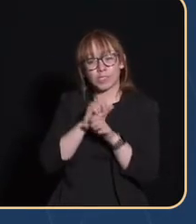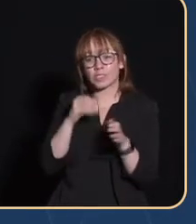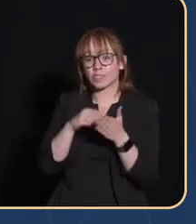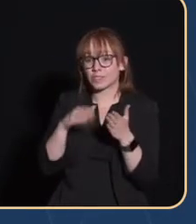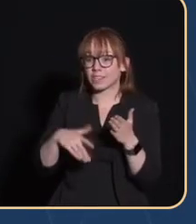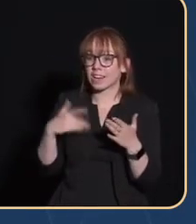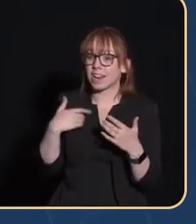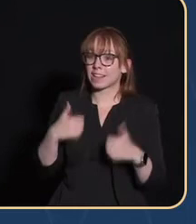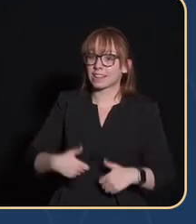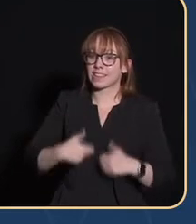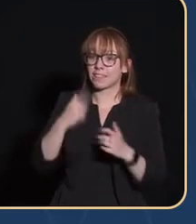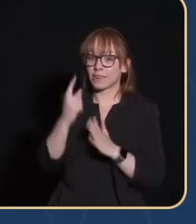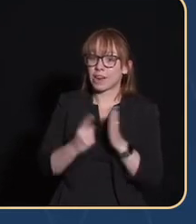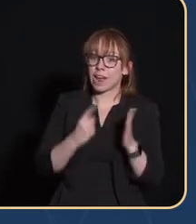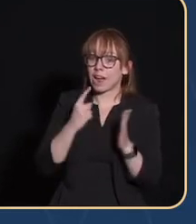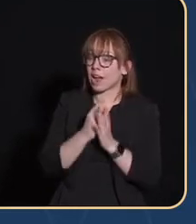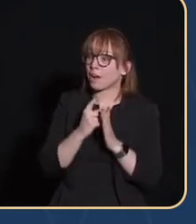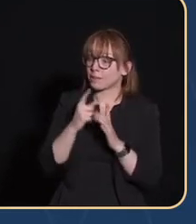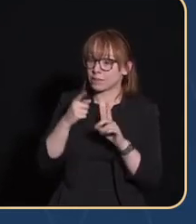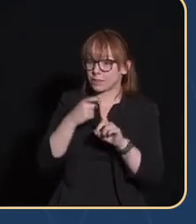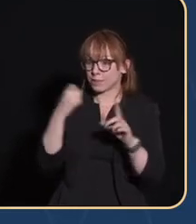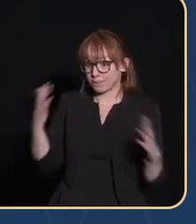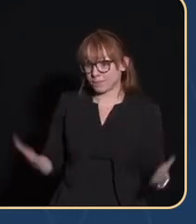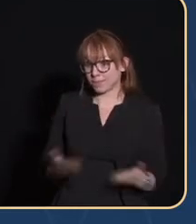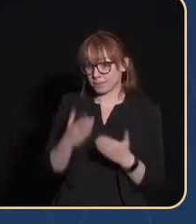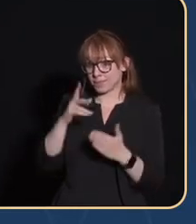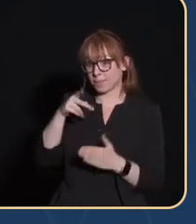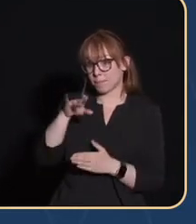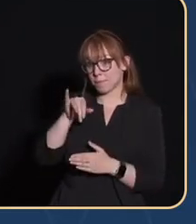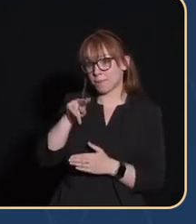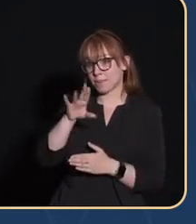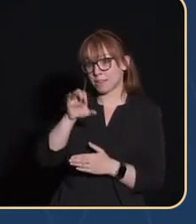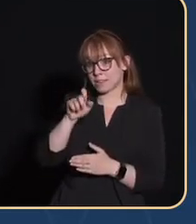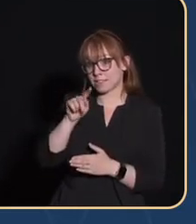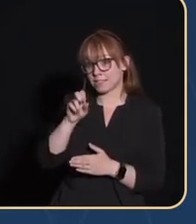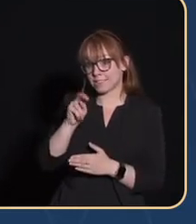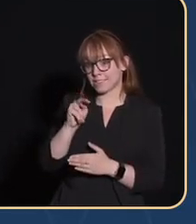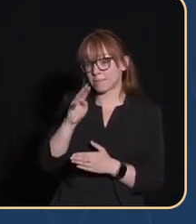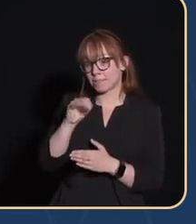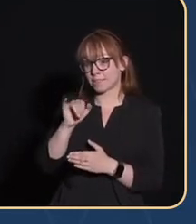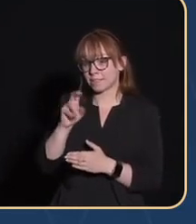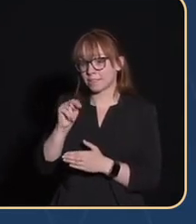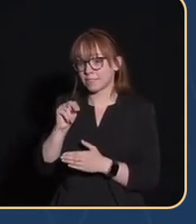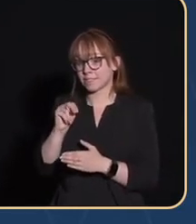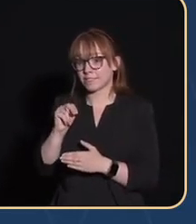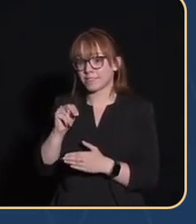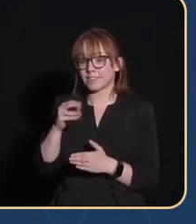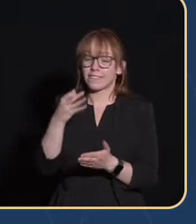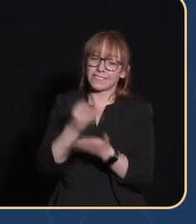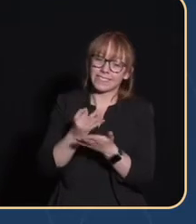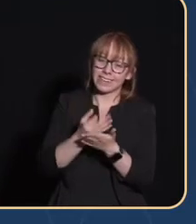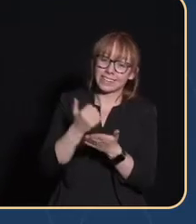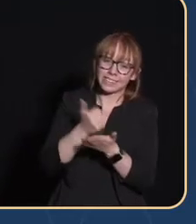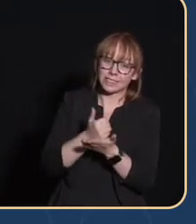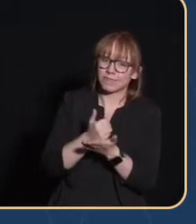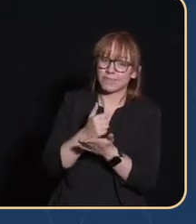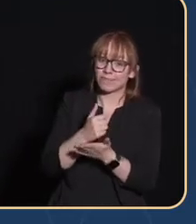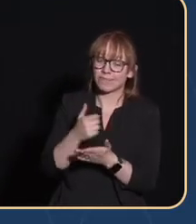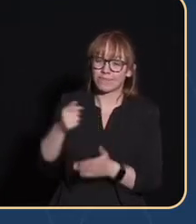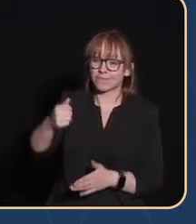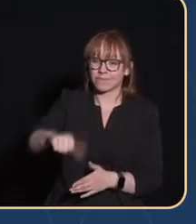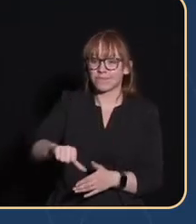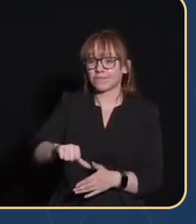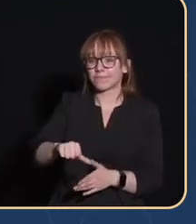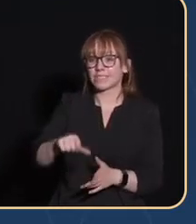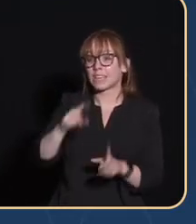this scholarship was a big sigh of relief. I was unable to get financial aid, so the scholarship helped me focus more on learning and personal growth